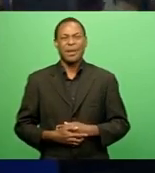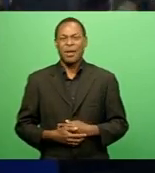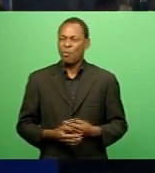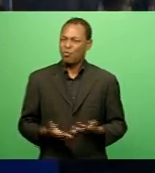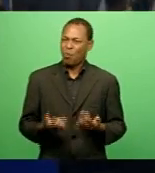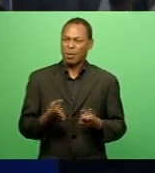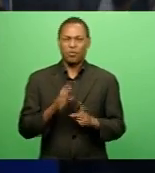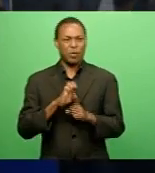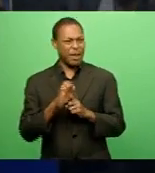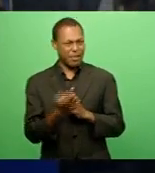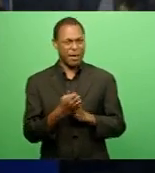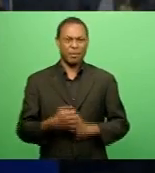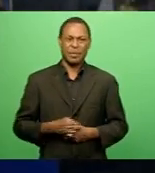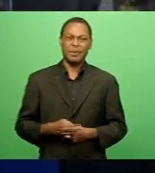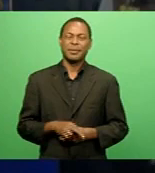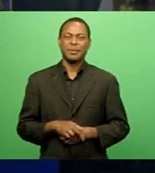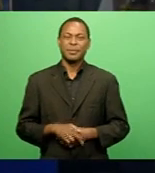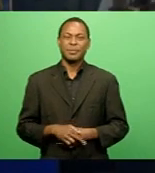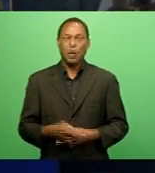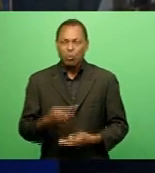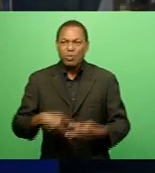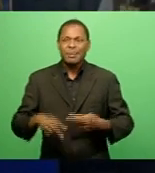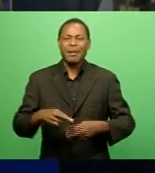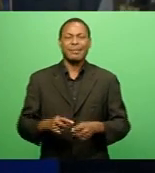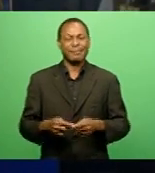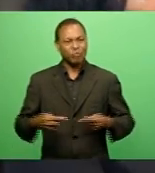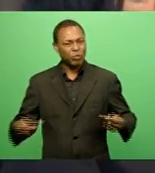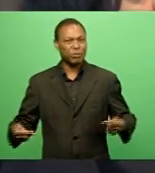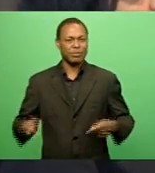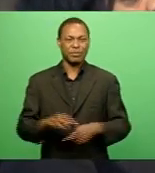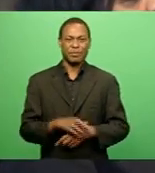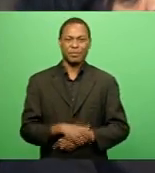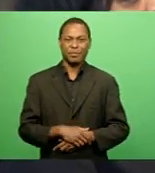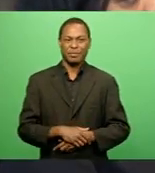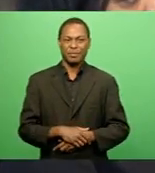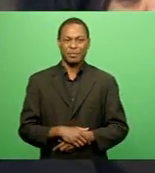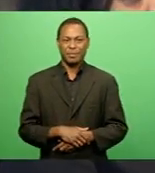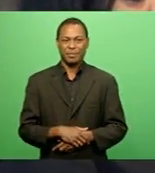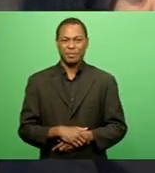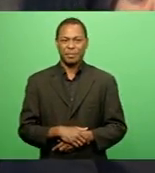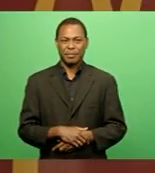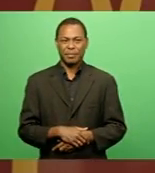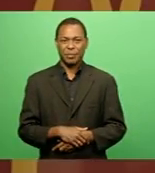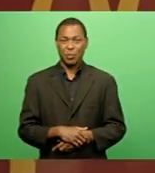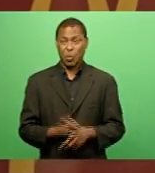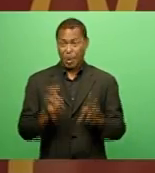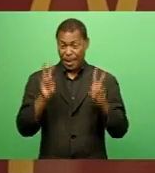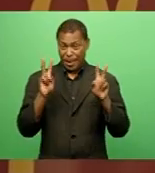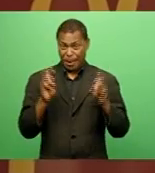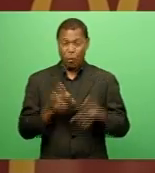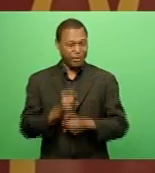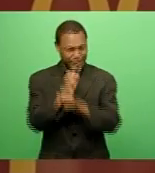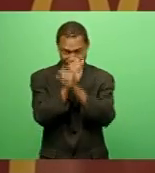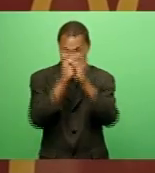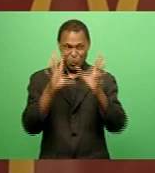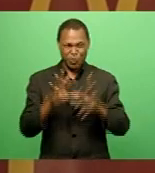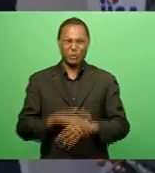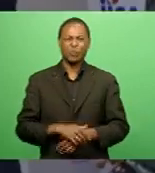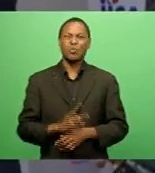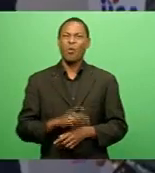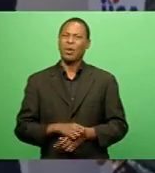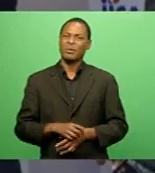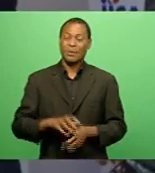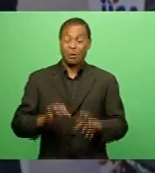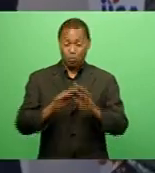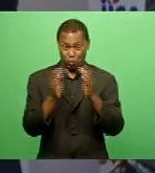towards recycled material by 2025. With the theme Recycle Heroes, the Global Recycling Day this year